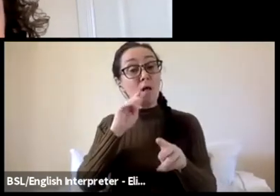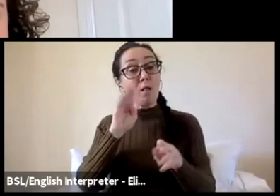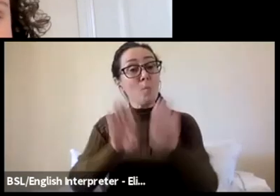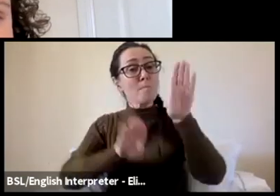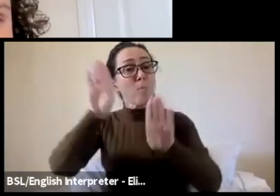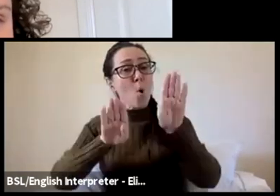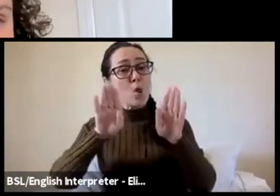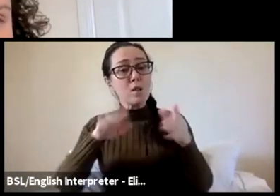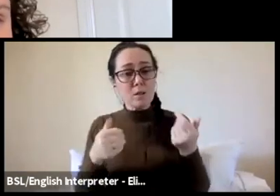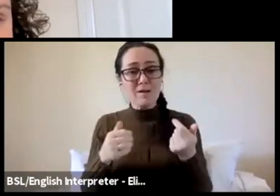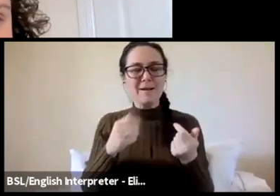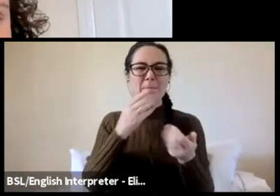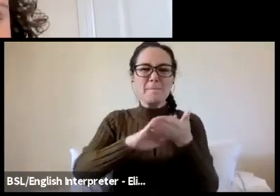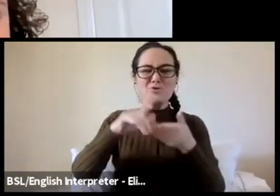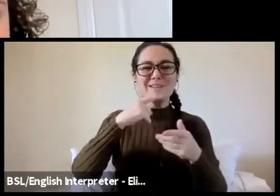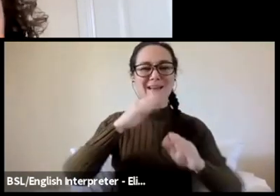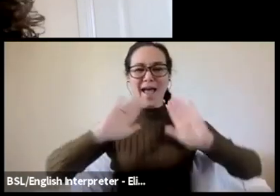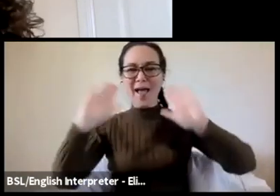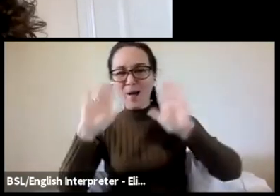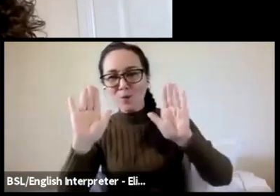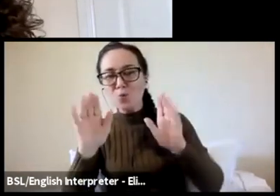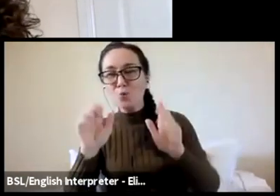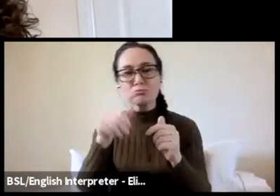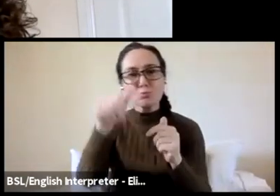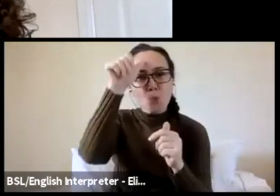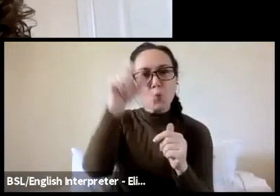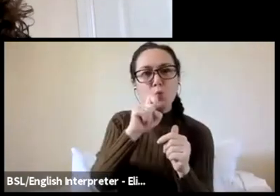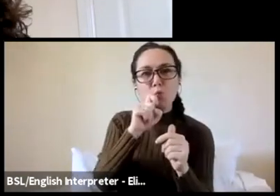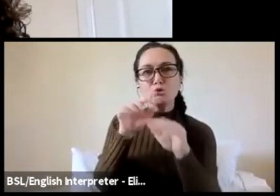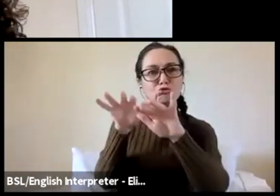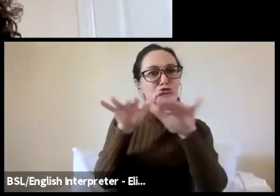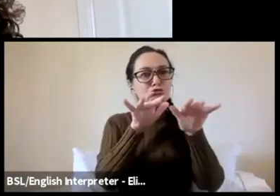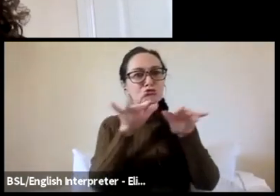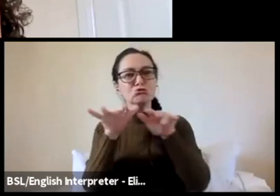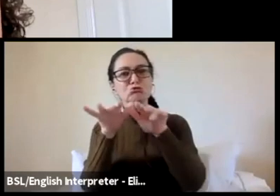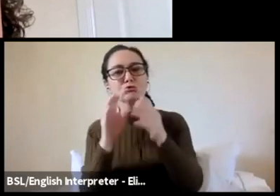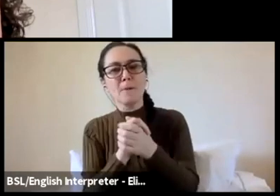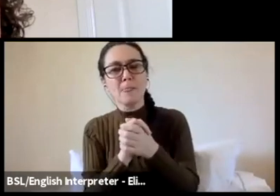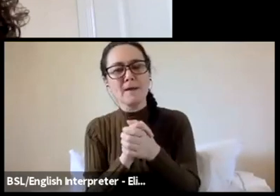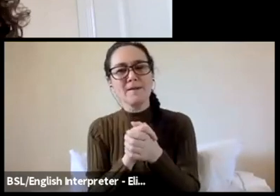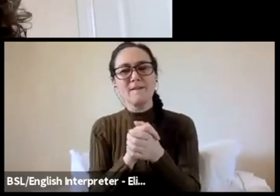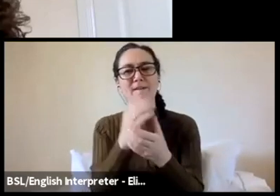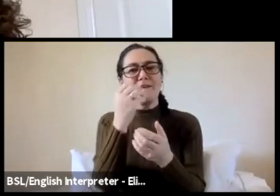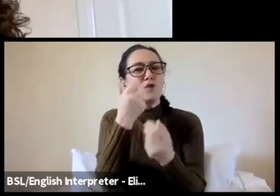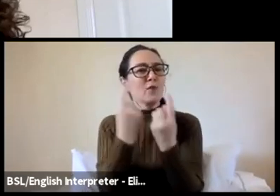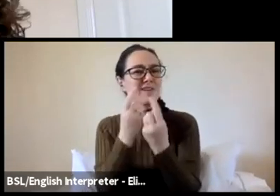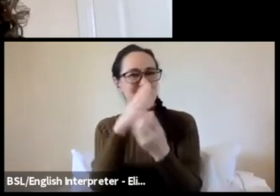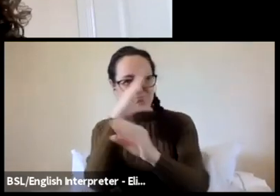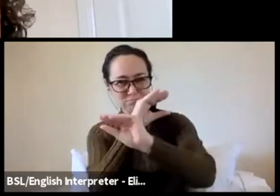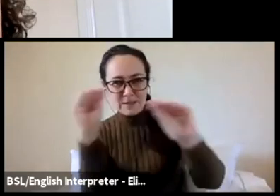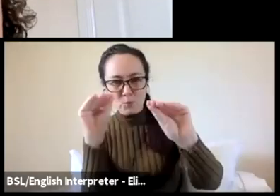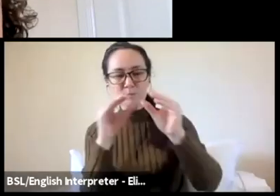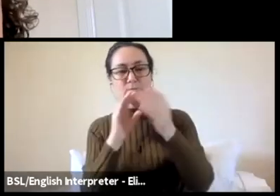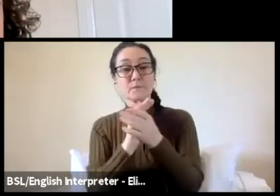you can all kind of say hello and get to know who else is in the room. Just a few things to advise you of, really. So we